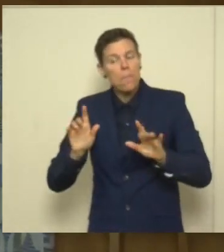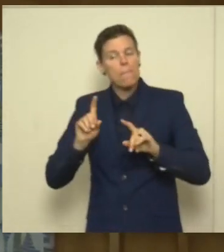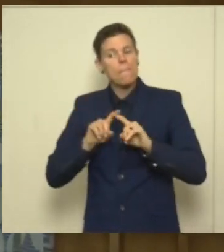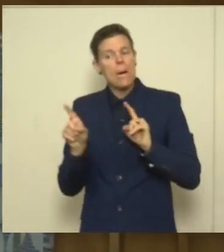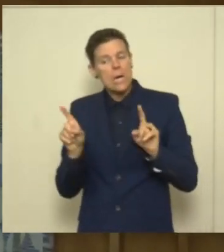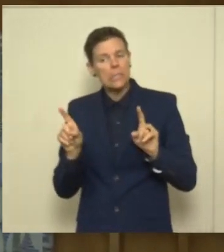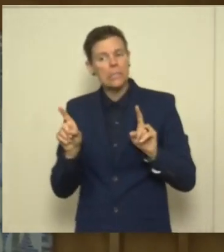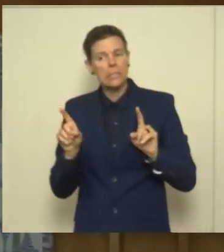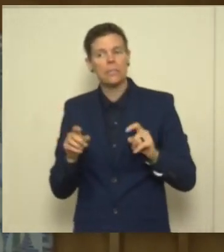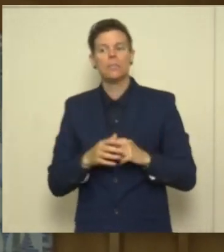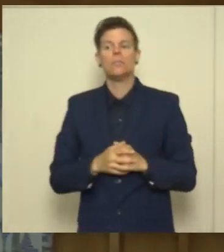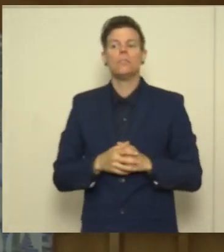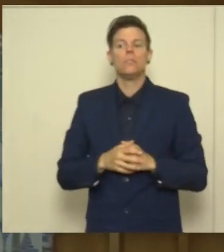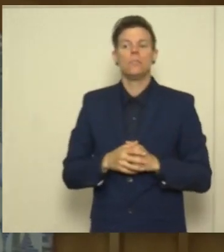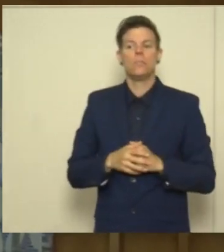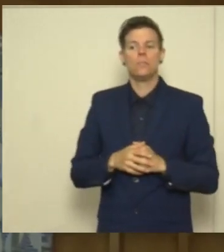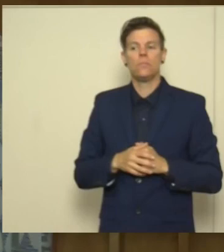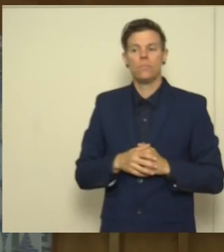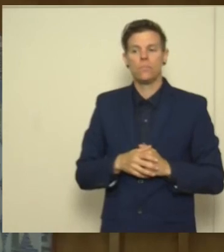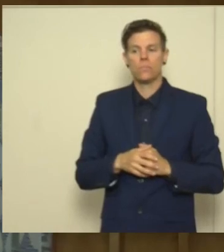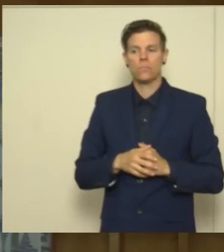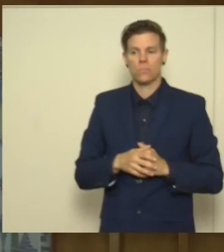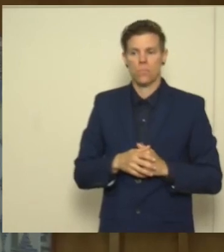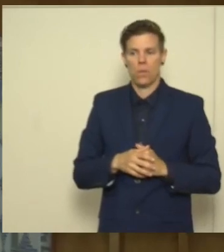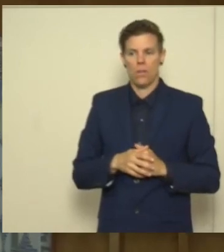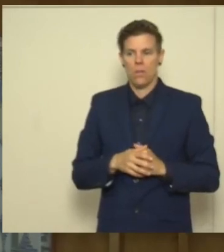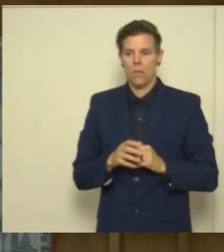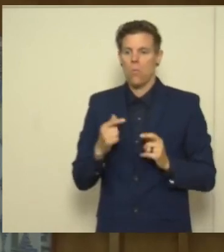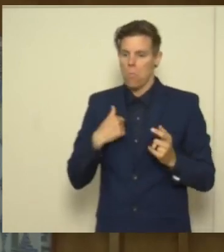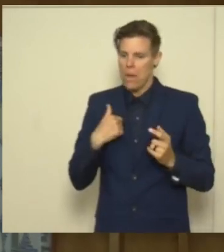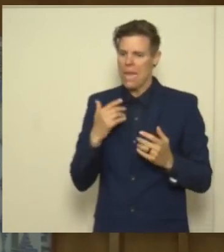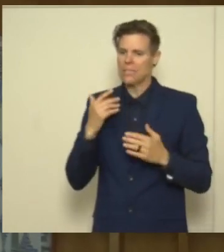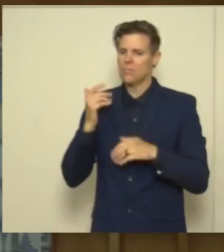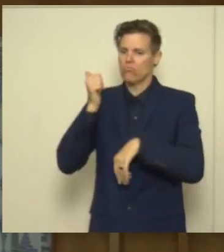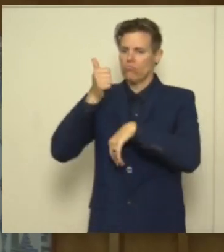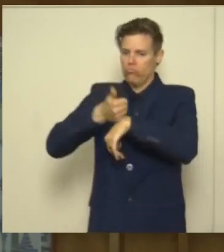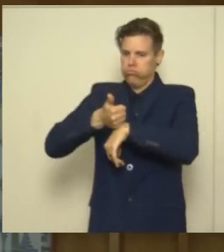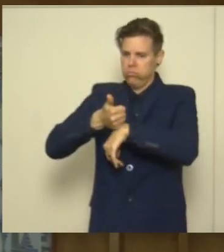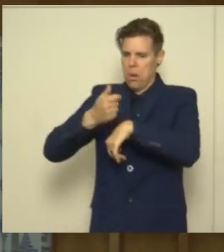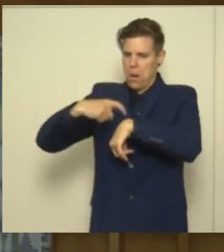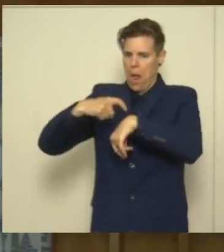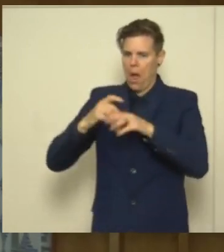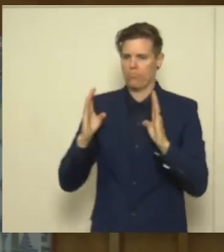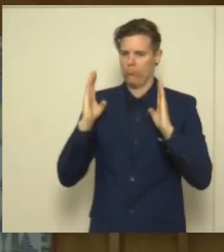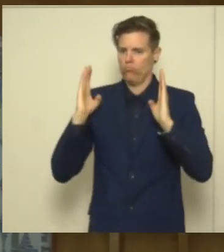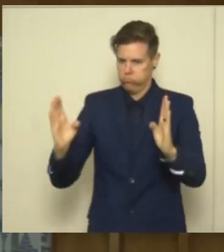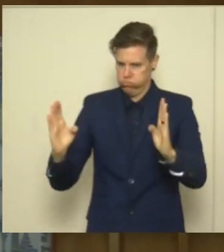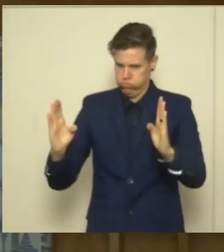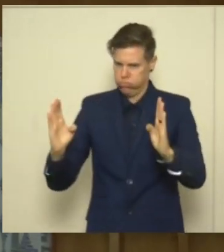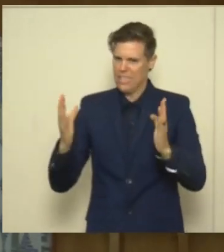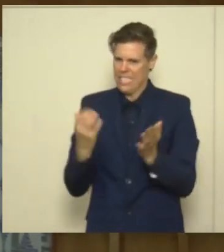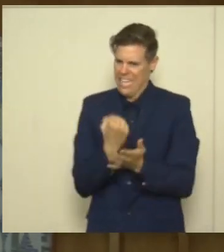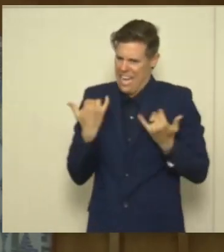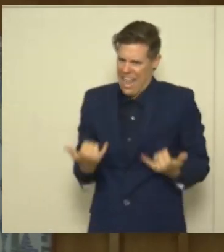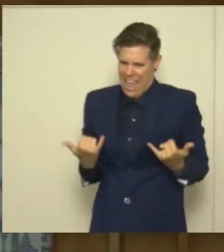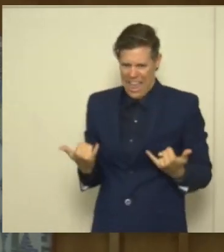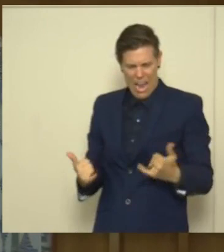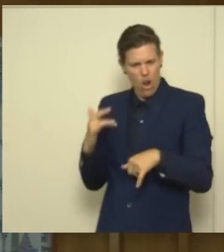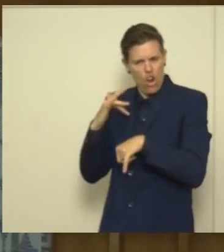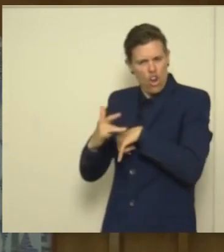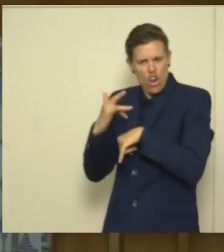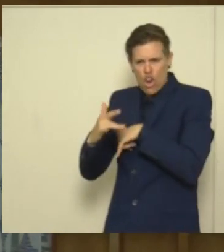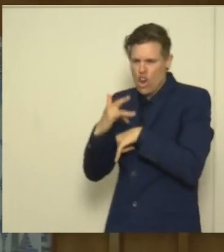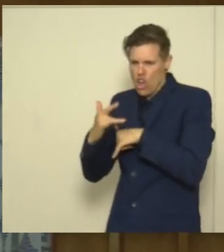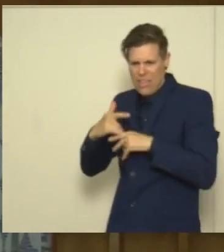county clerks to be able to begin processing absentee ballots on the front end of the election. So, for example, we